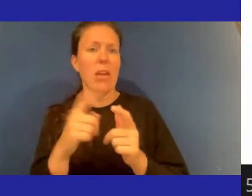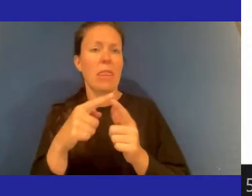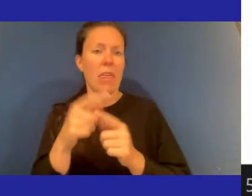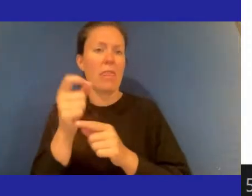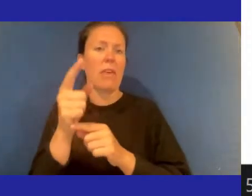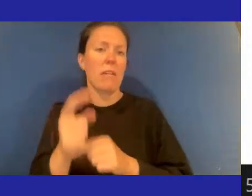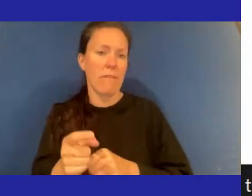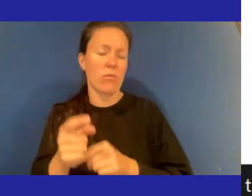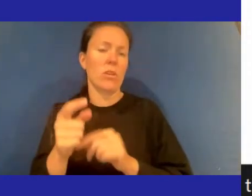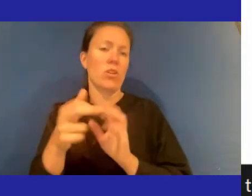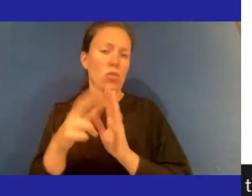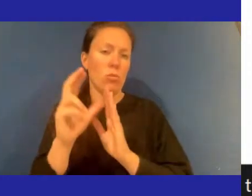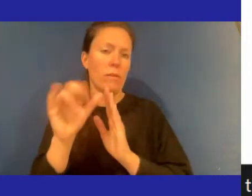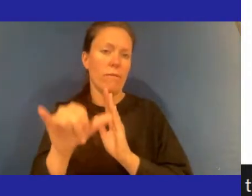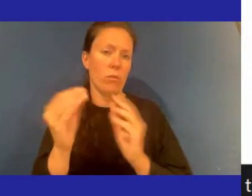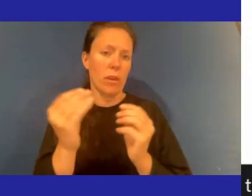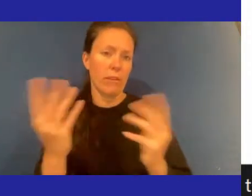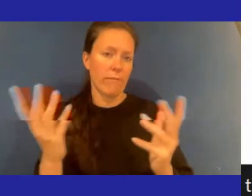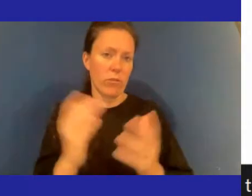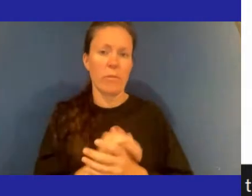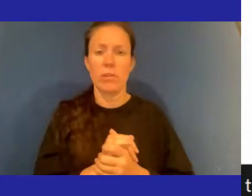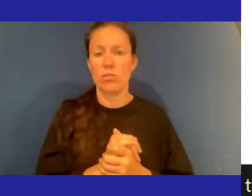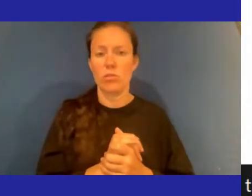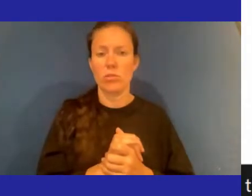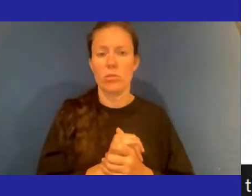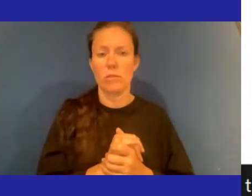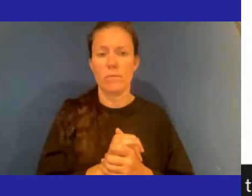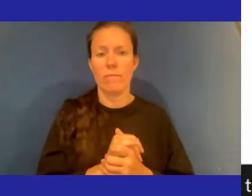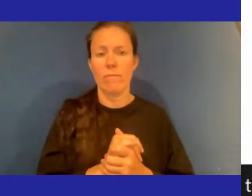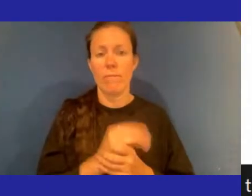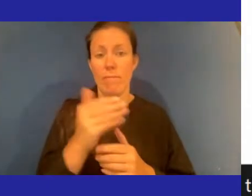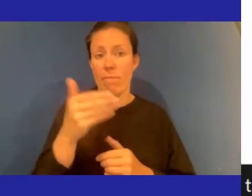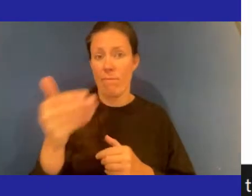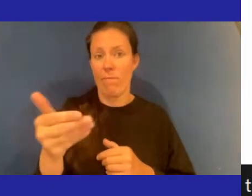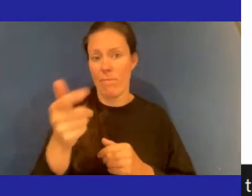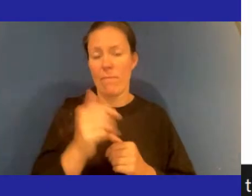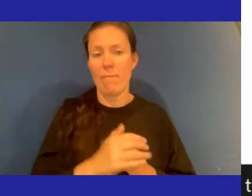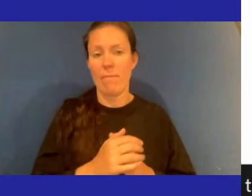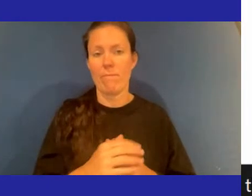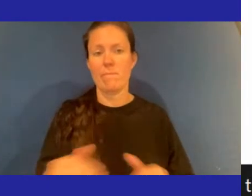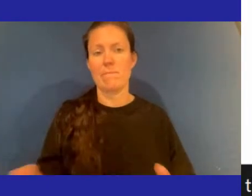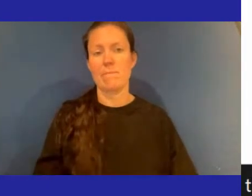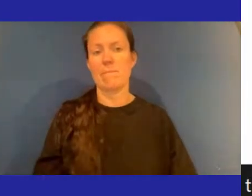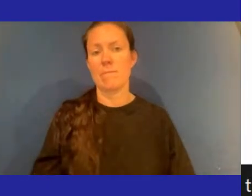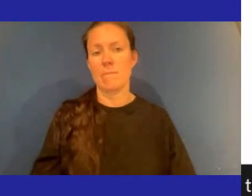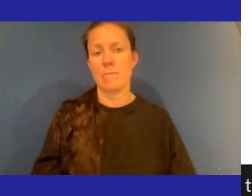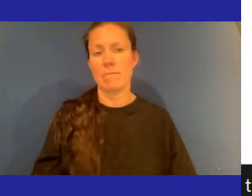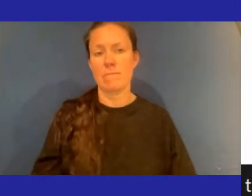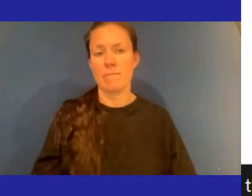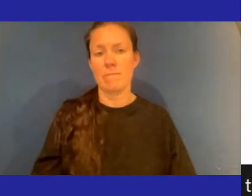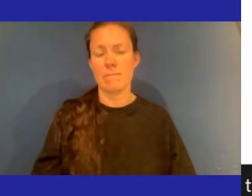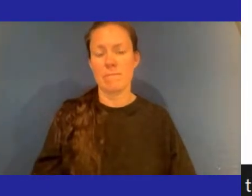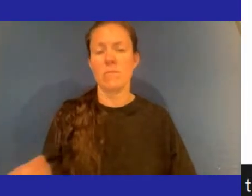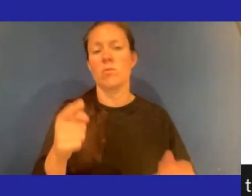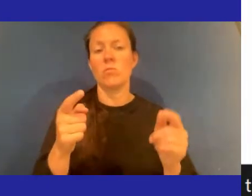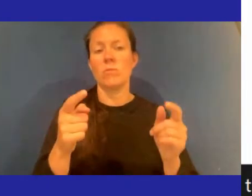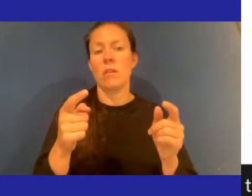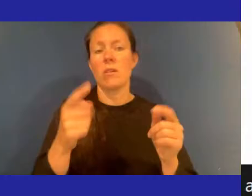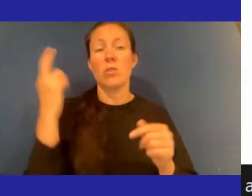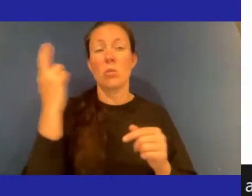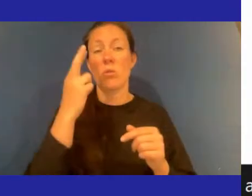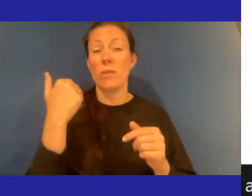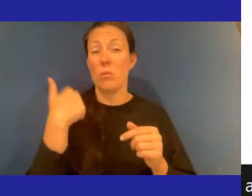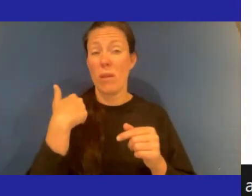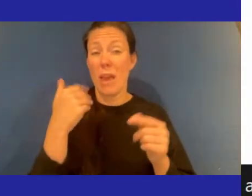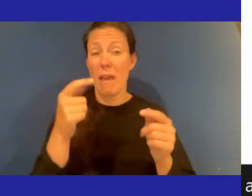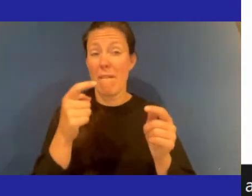basis. So that basically goes into the next slide, if we can go to governance. And the reason we have governance